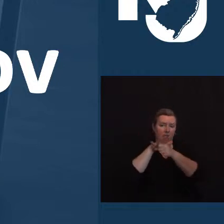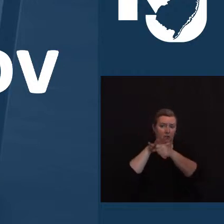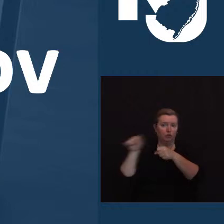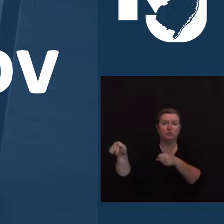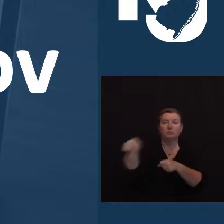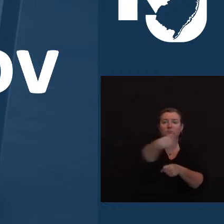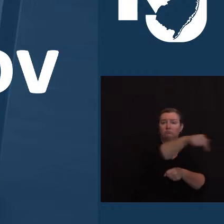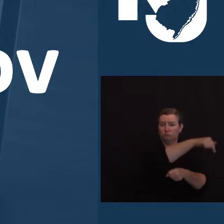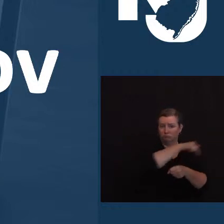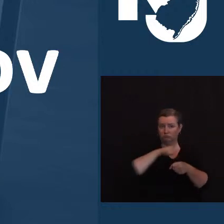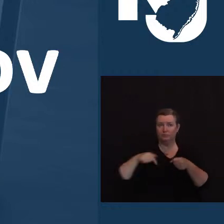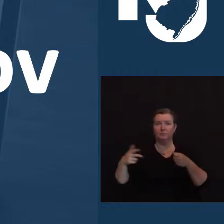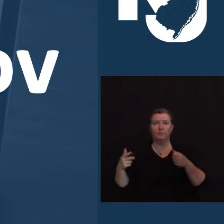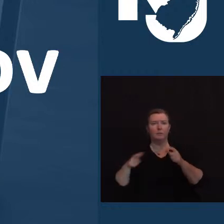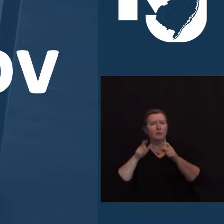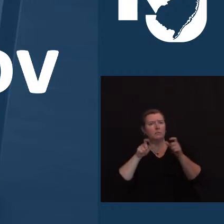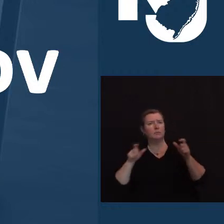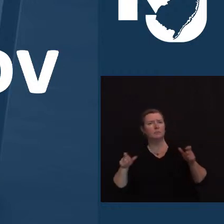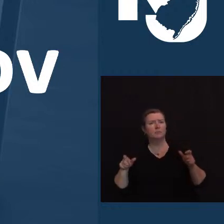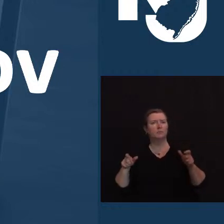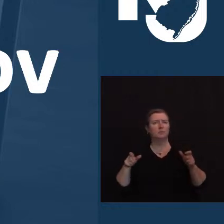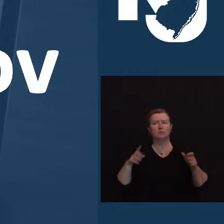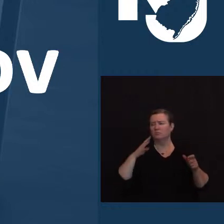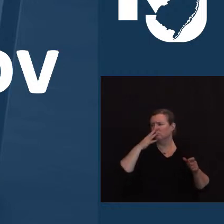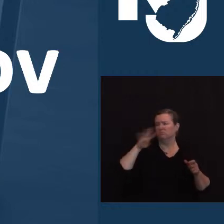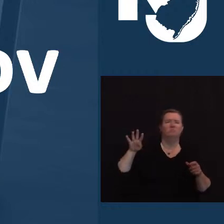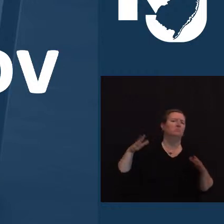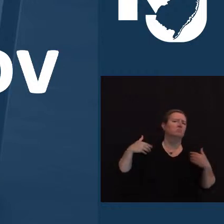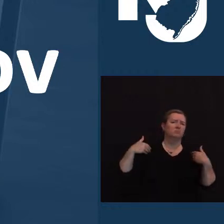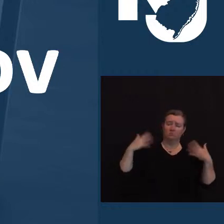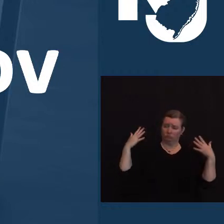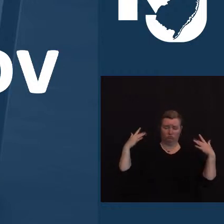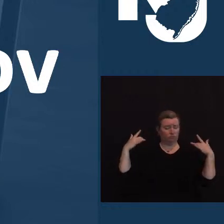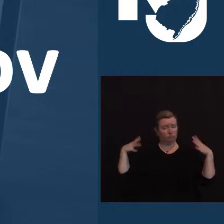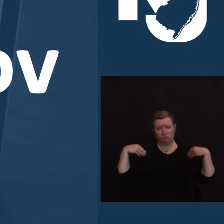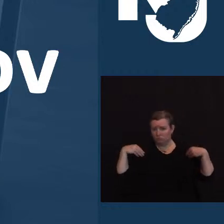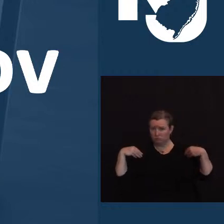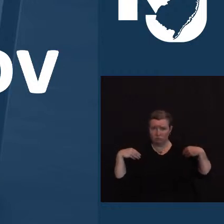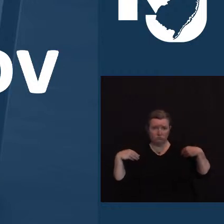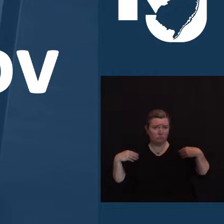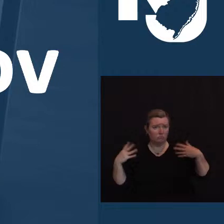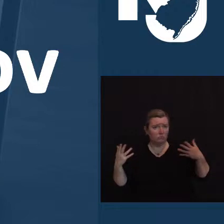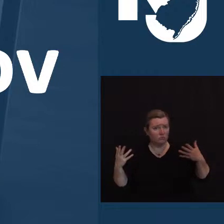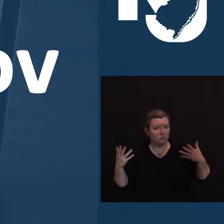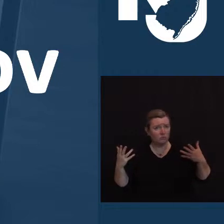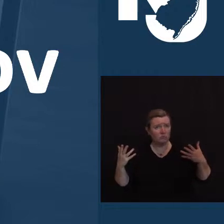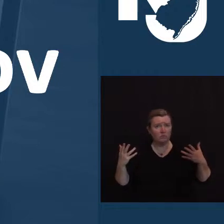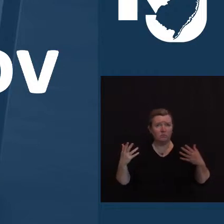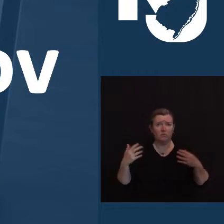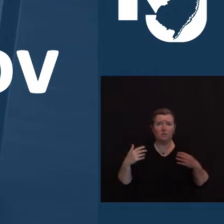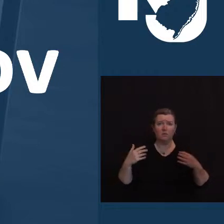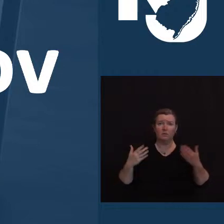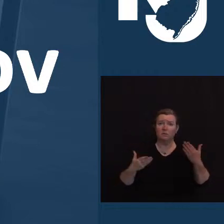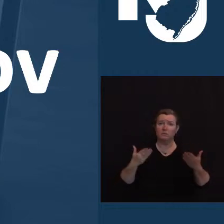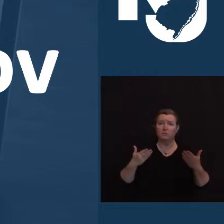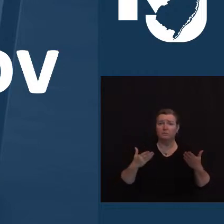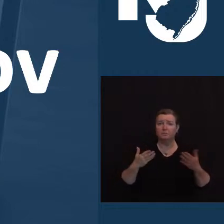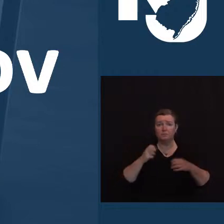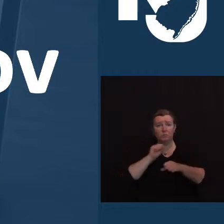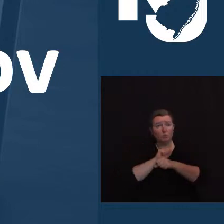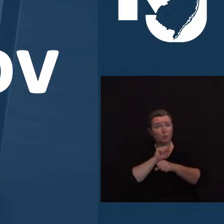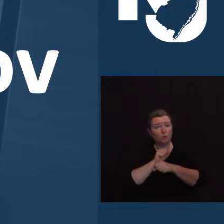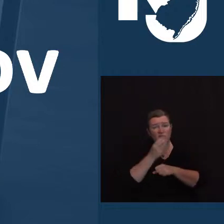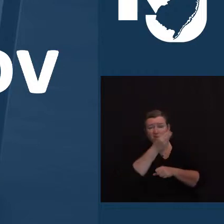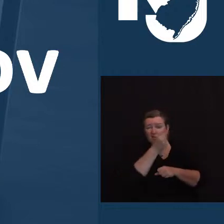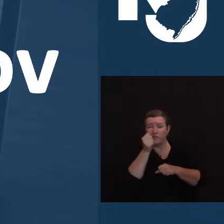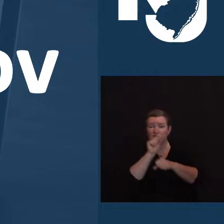data, and folks who have a legitimate reason. Folks who work several jobs. They may not speak English. They